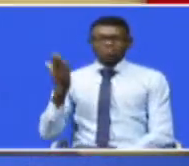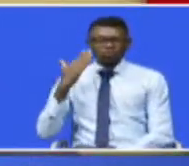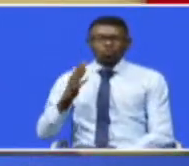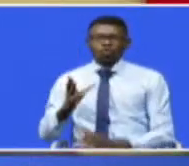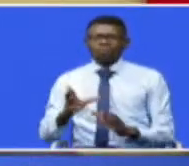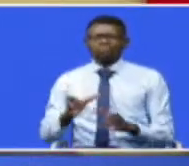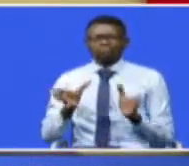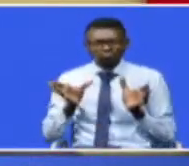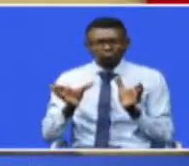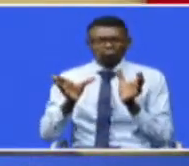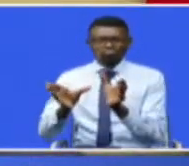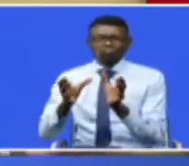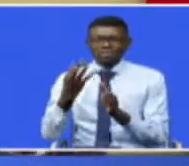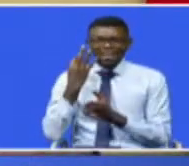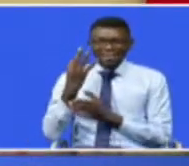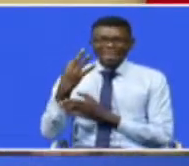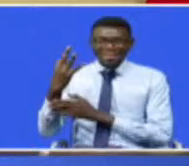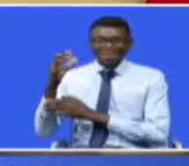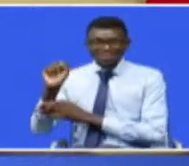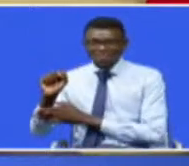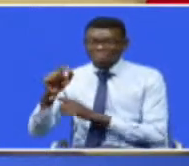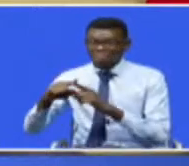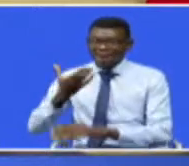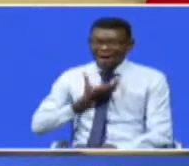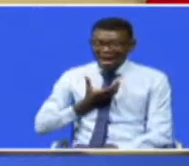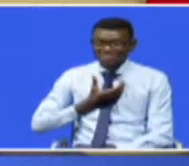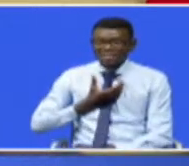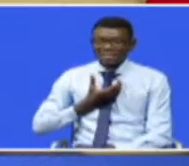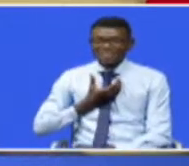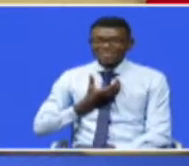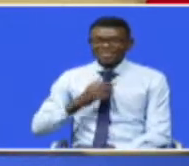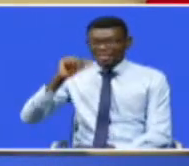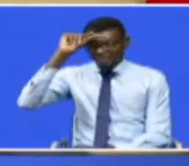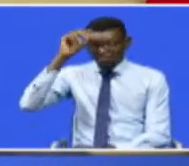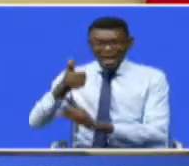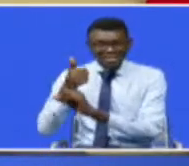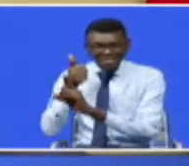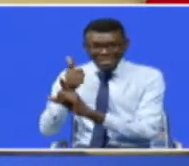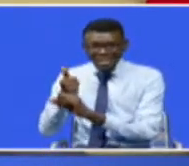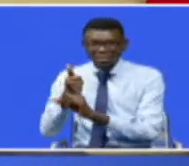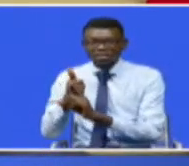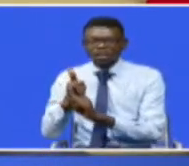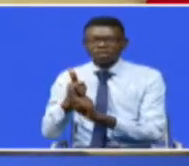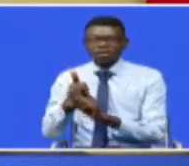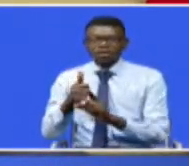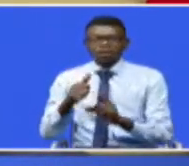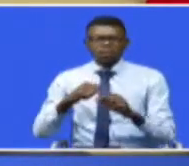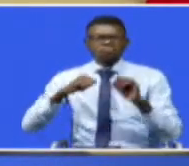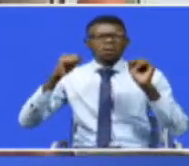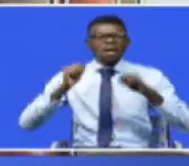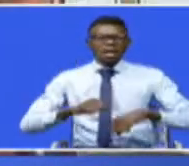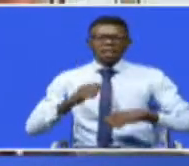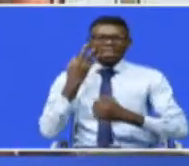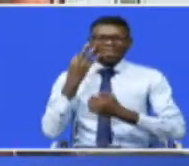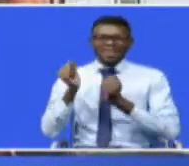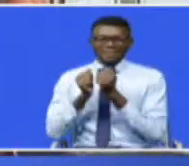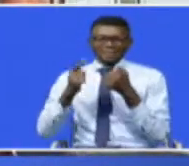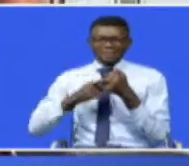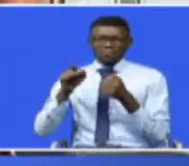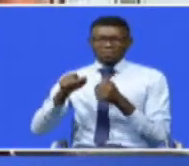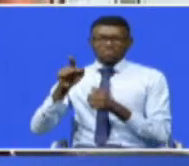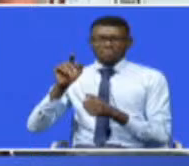for 335 billion. It is the Council of Governors who went behind our back as Senate and agreed to 316.5 billion. And they